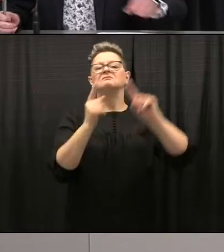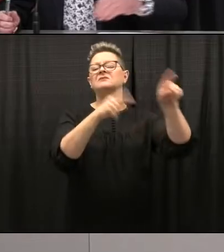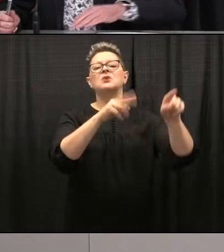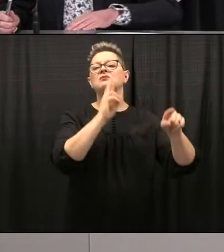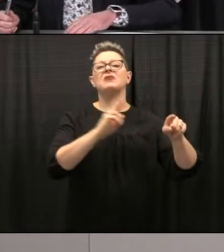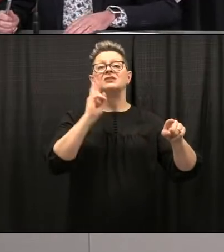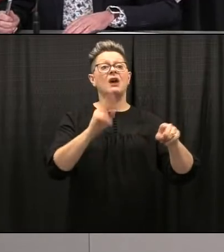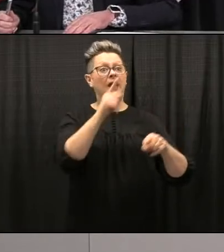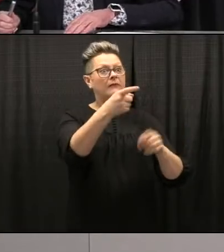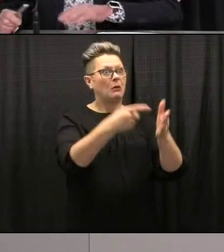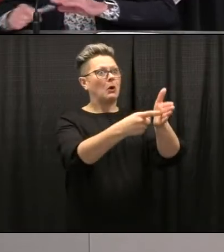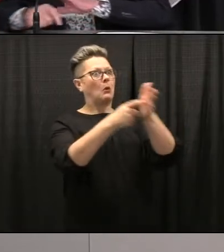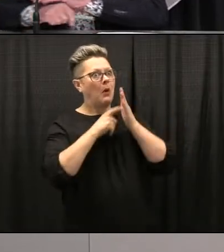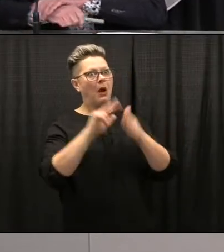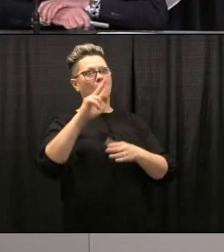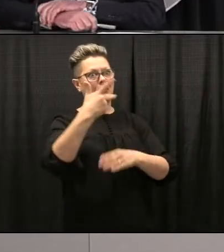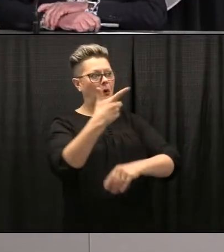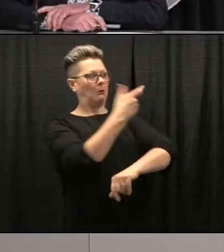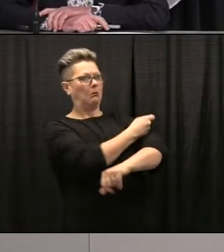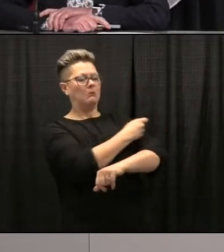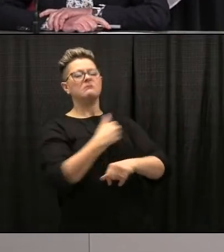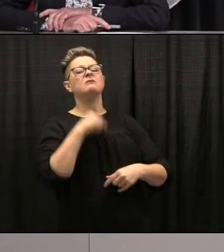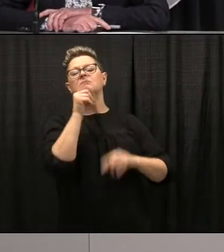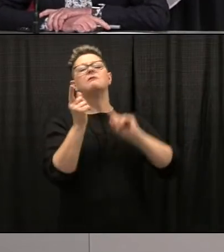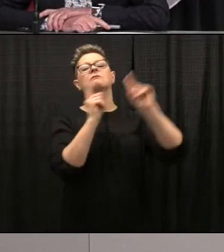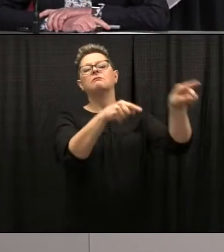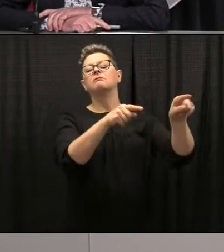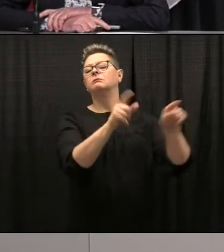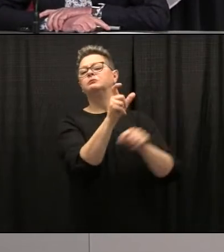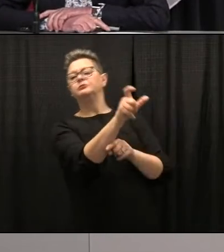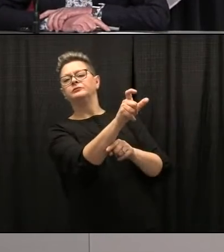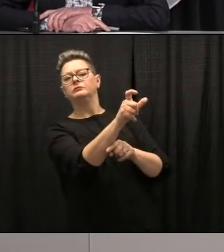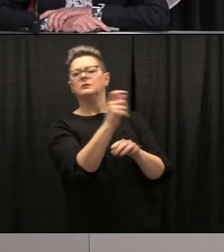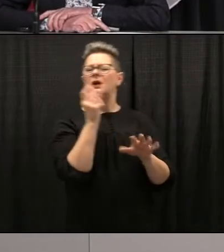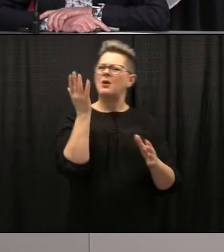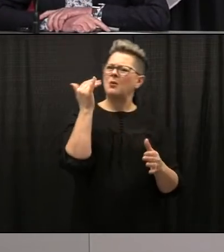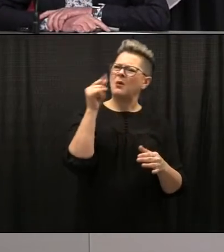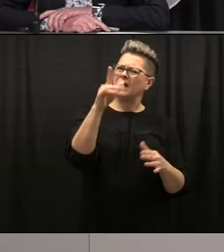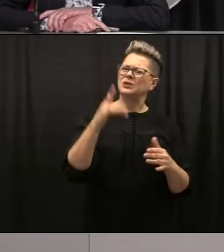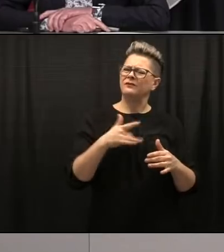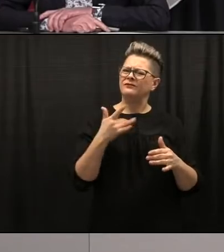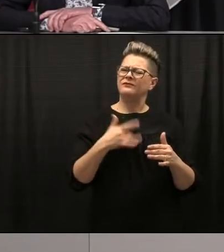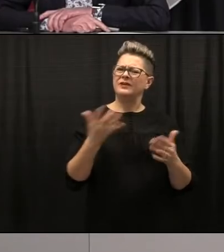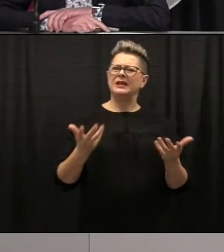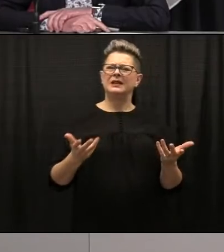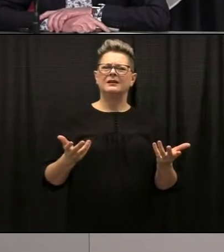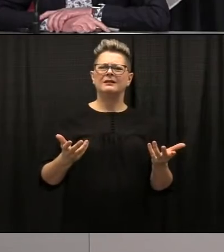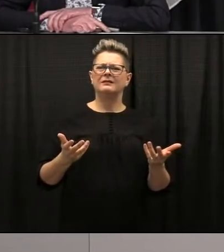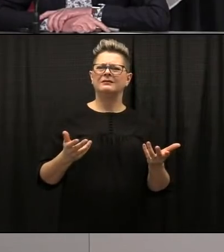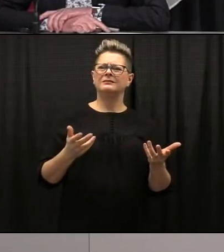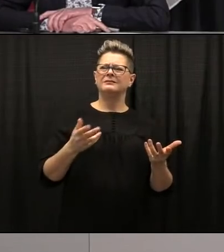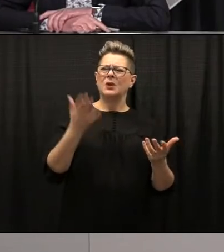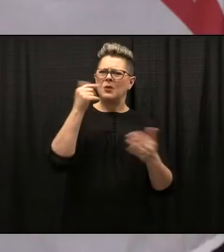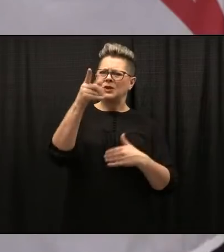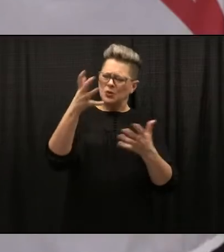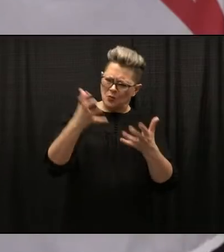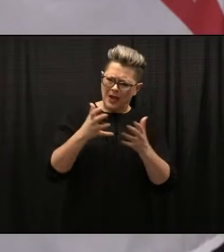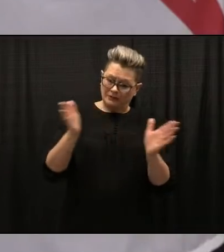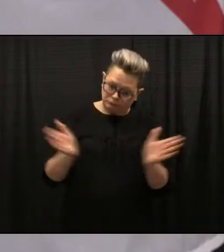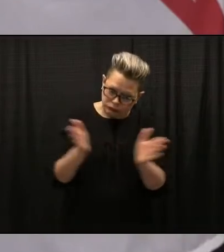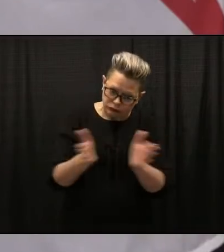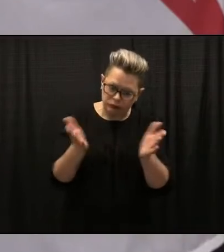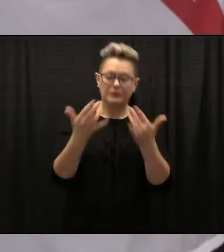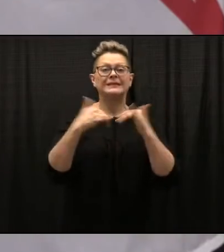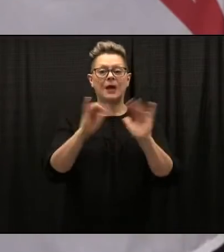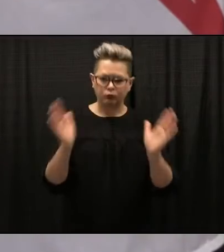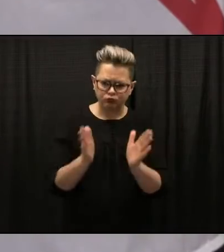this as a requirement. Why are you so positive that the Vax Pass is continuing to motivate people in the way you want it to?